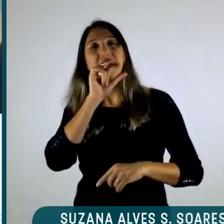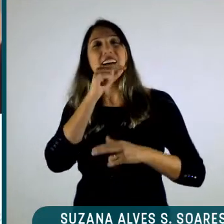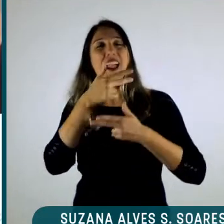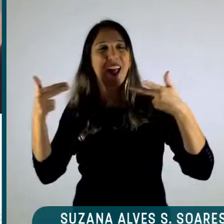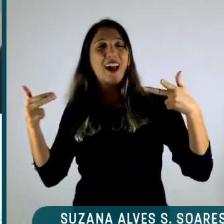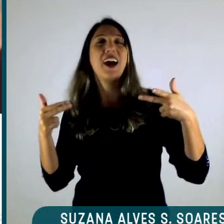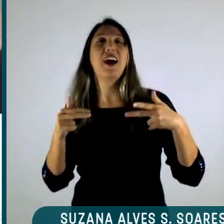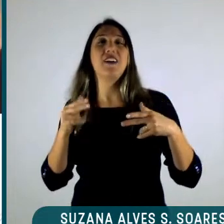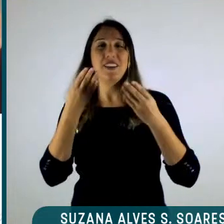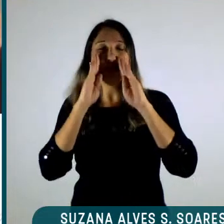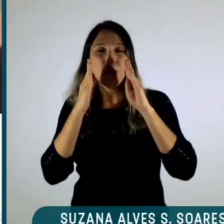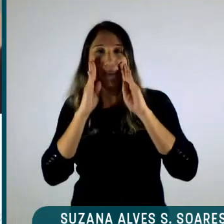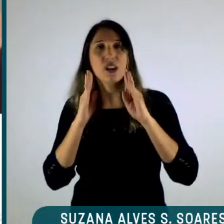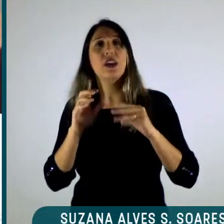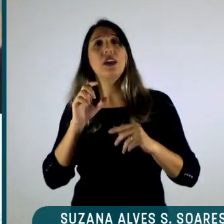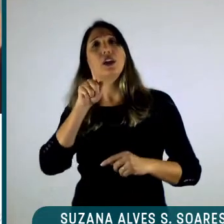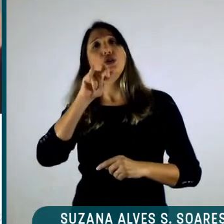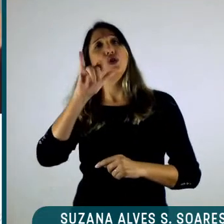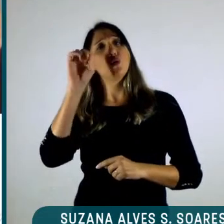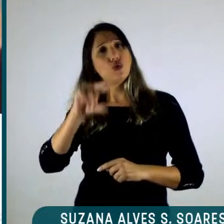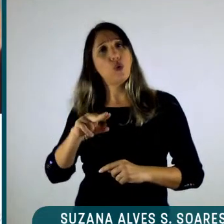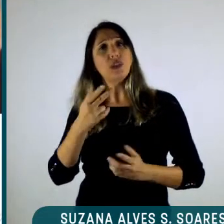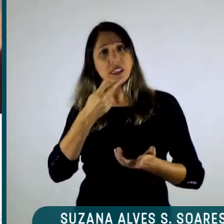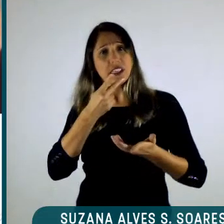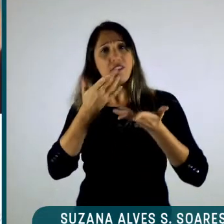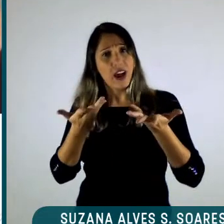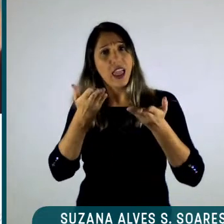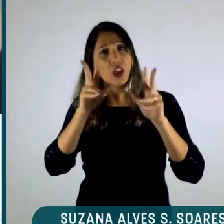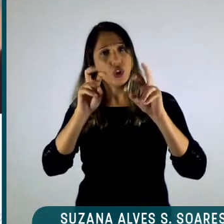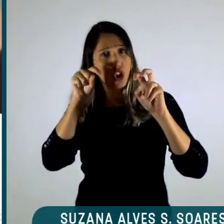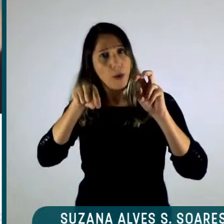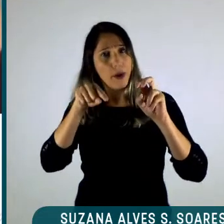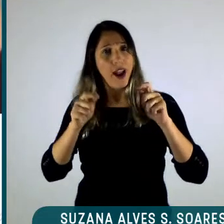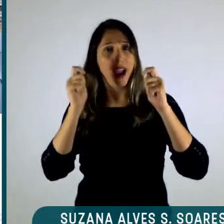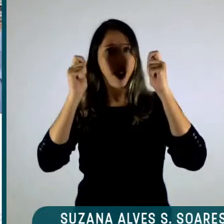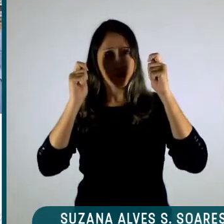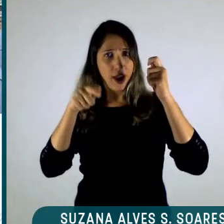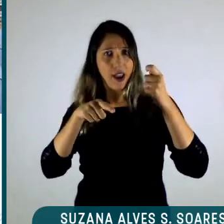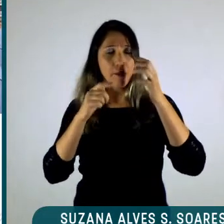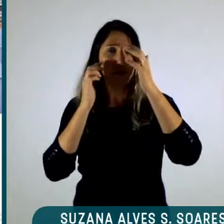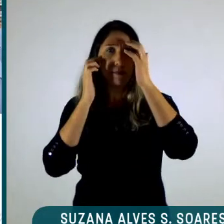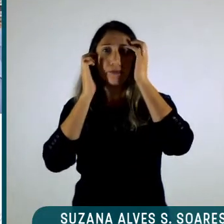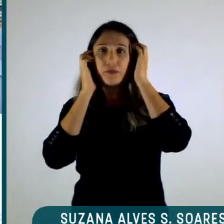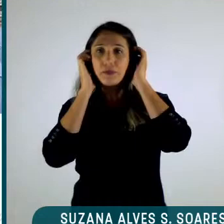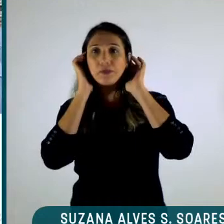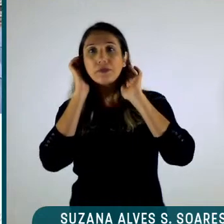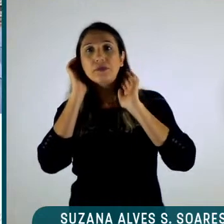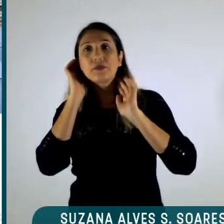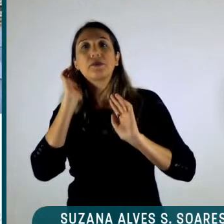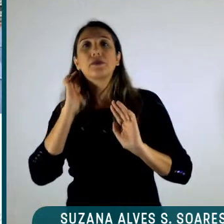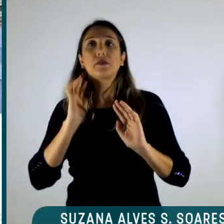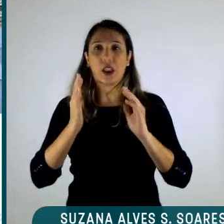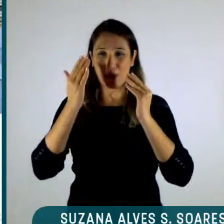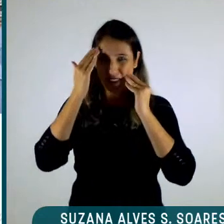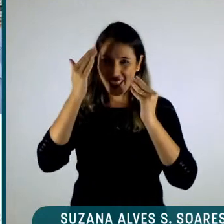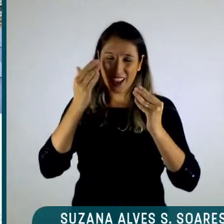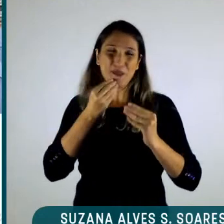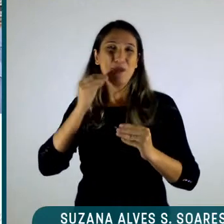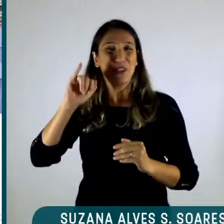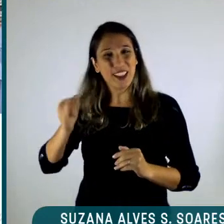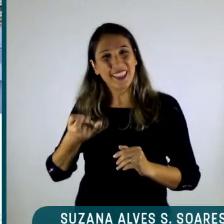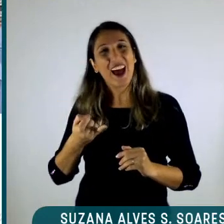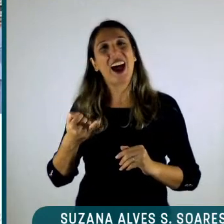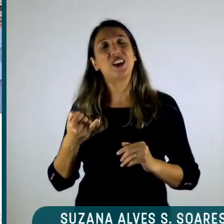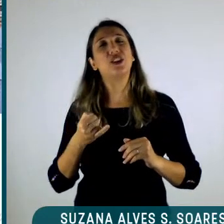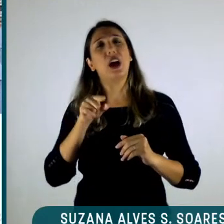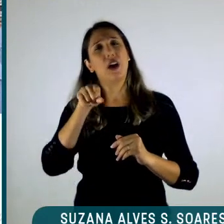to know more. If you want to talk a little bit about this campaign, Gilson, please. I'd like to thank you for the